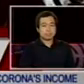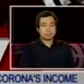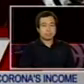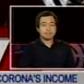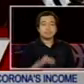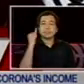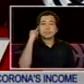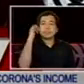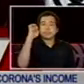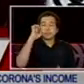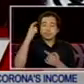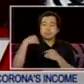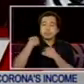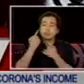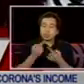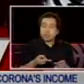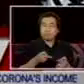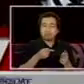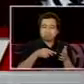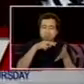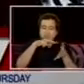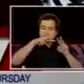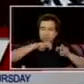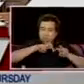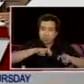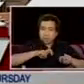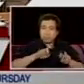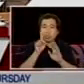Habang pinag-aaralan niya, 1 minute suspension.